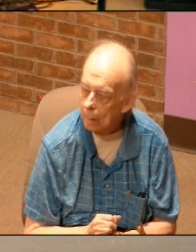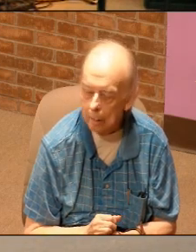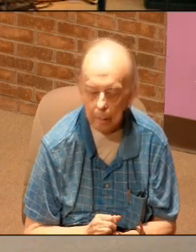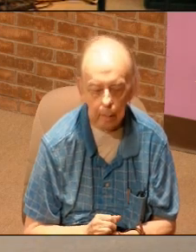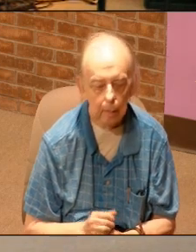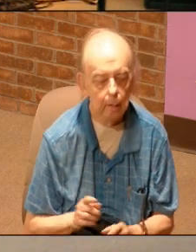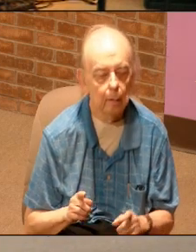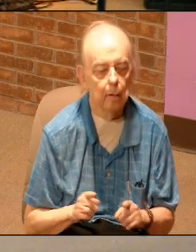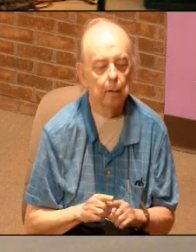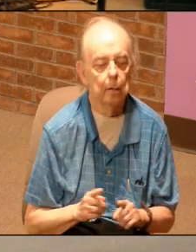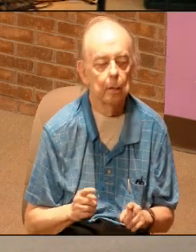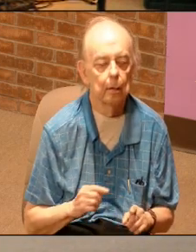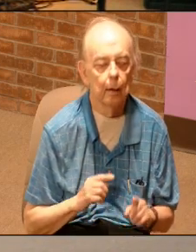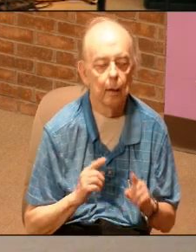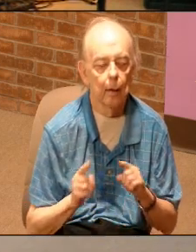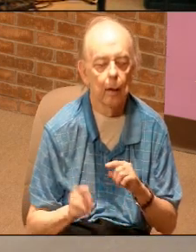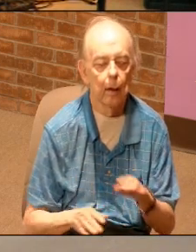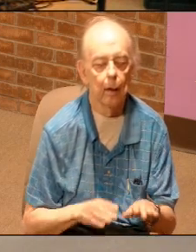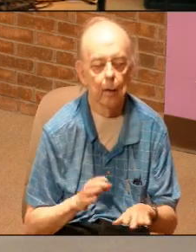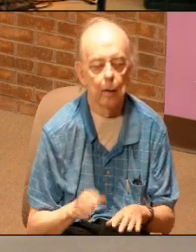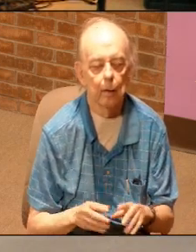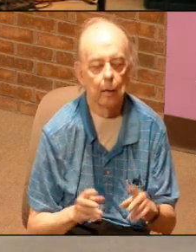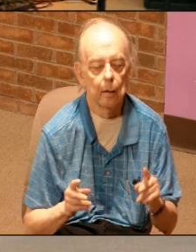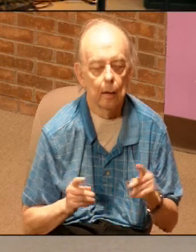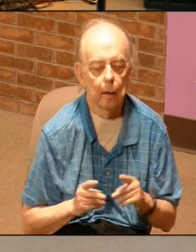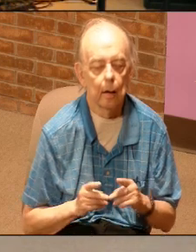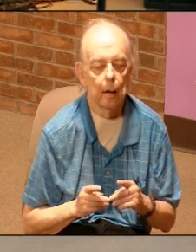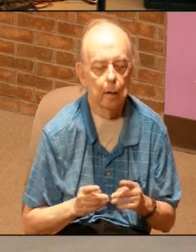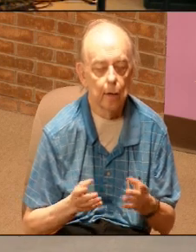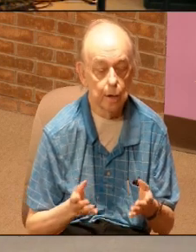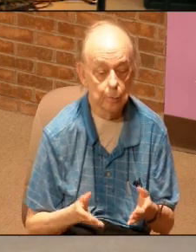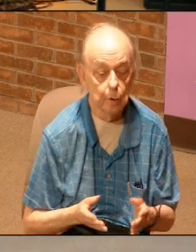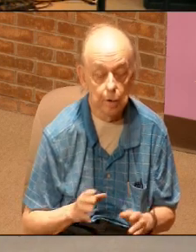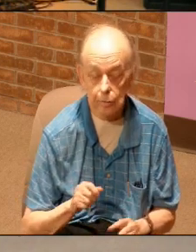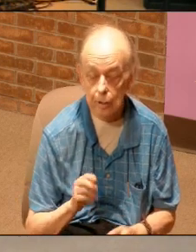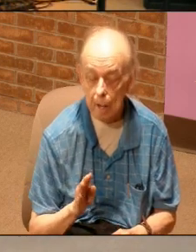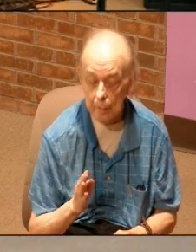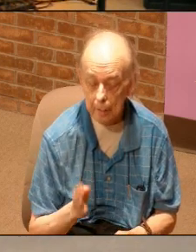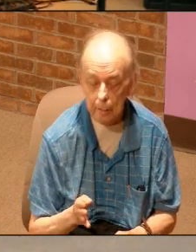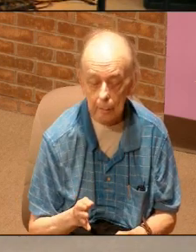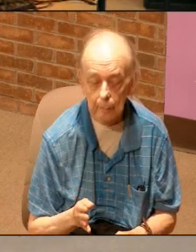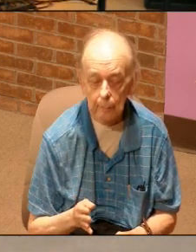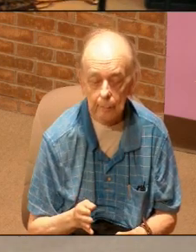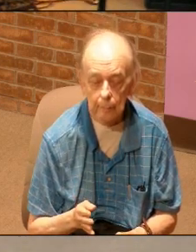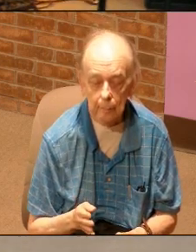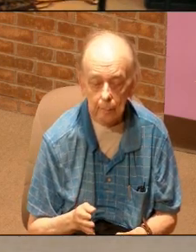it's like when you go and you walk into a place and you want a job.